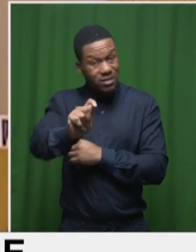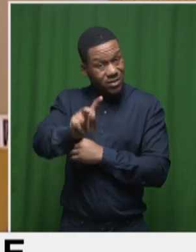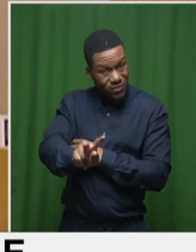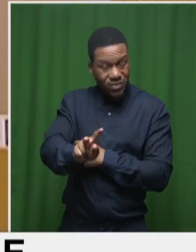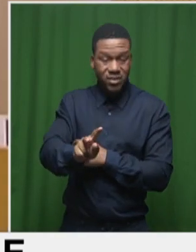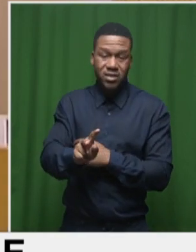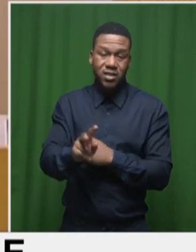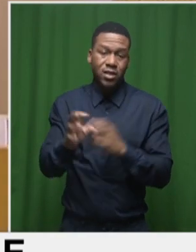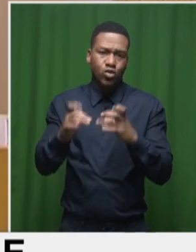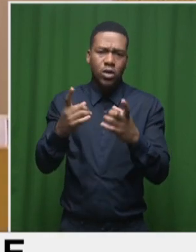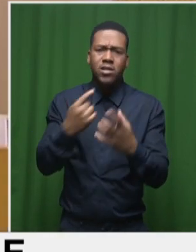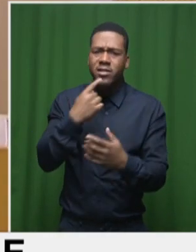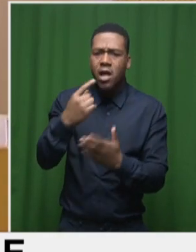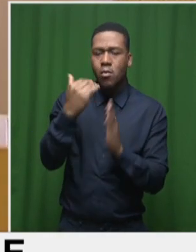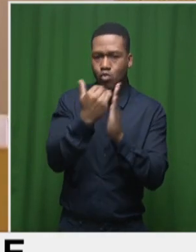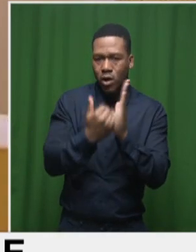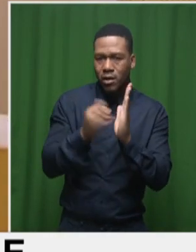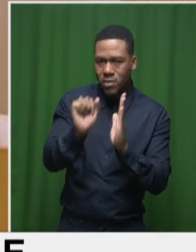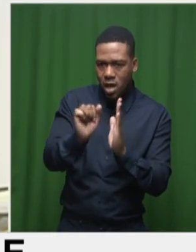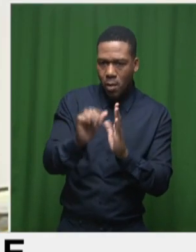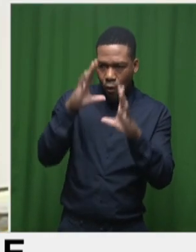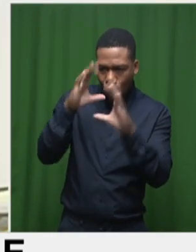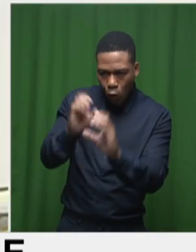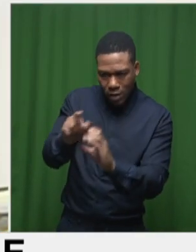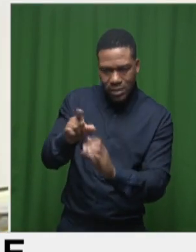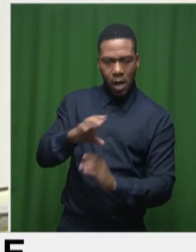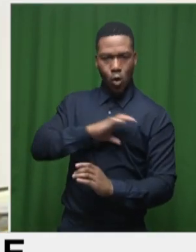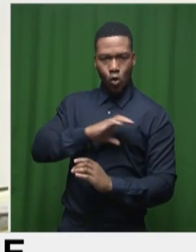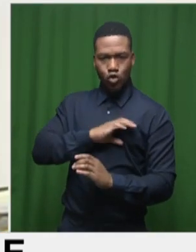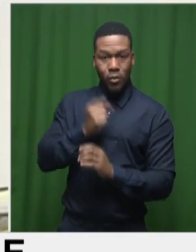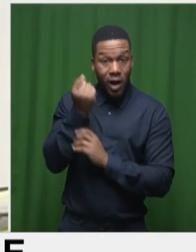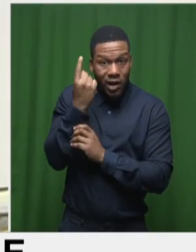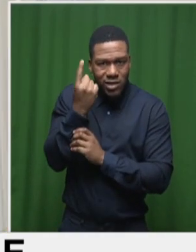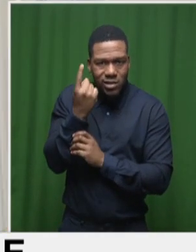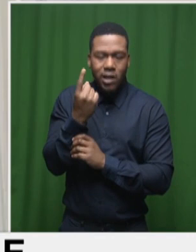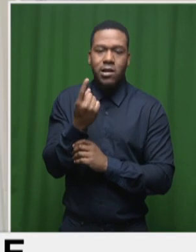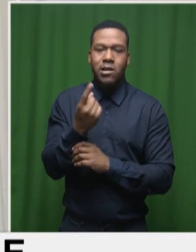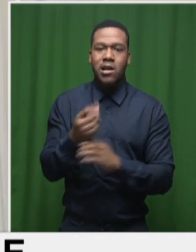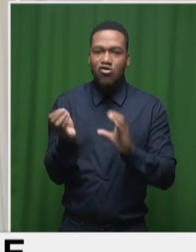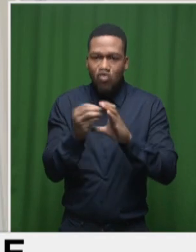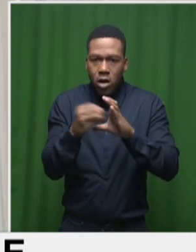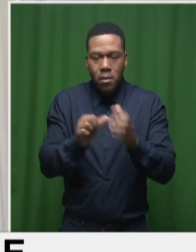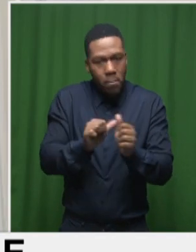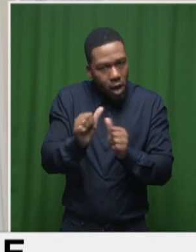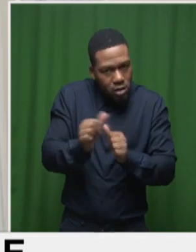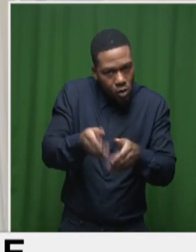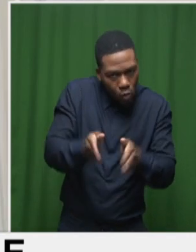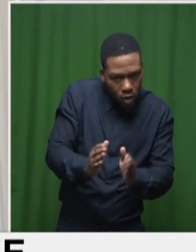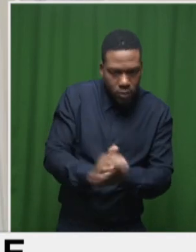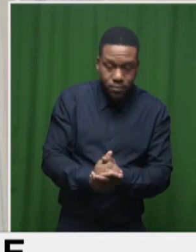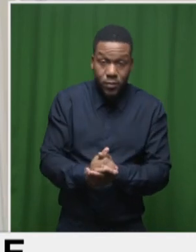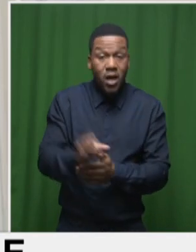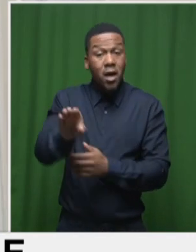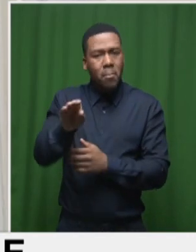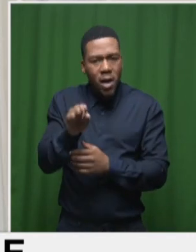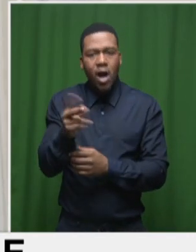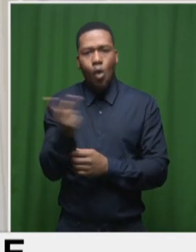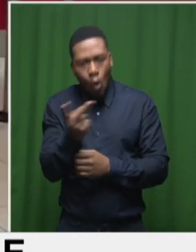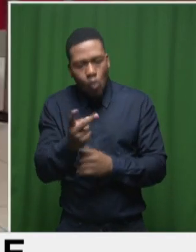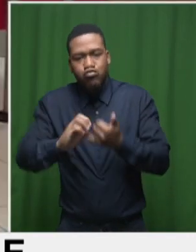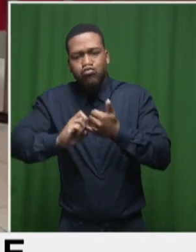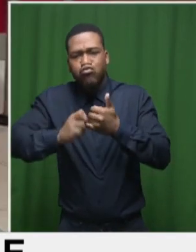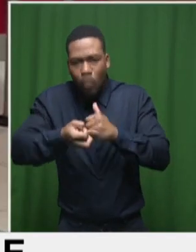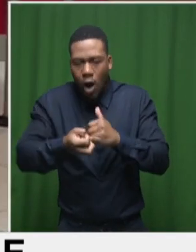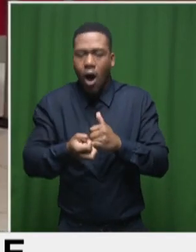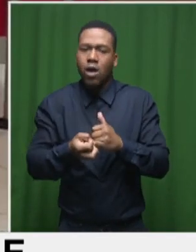focus on consumers better understanding credit and the implications of taking on debt. Banks are also keen to push financial